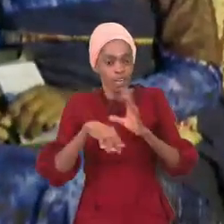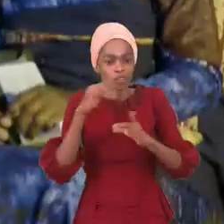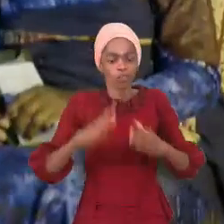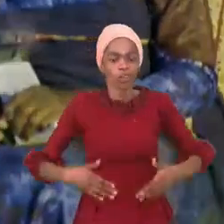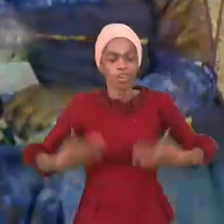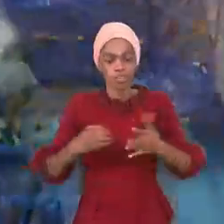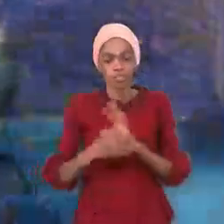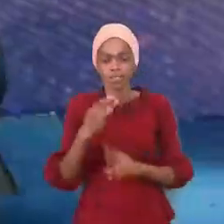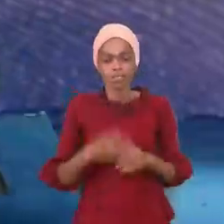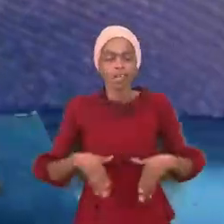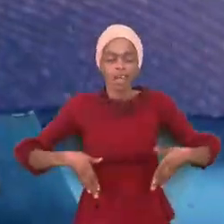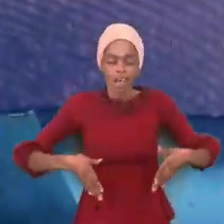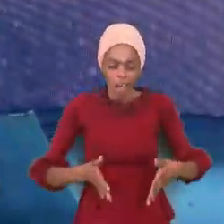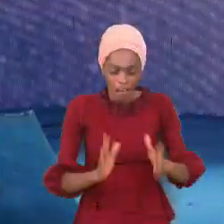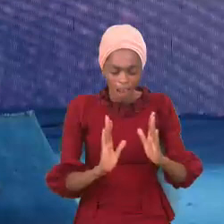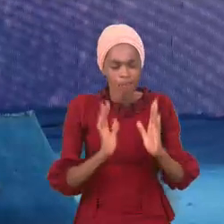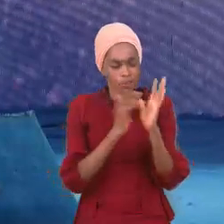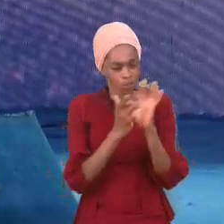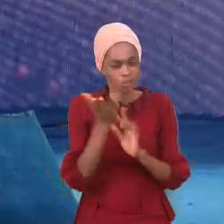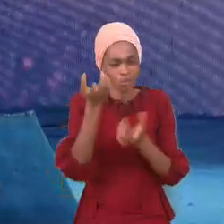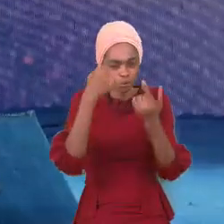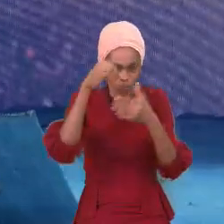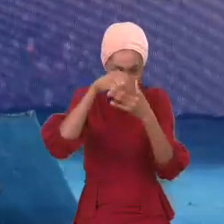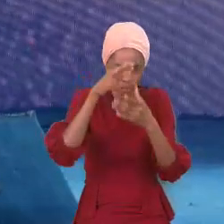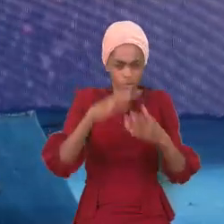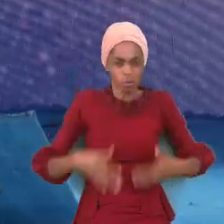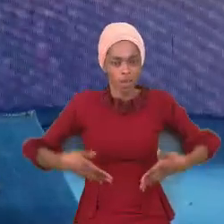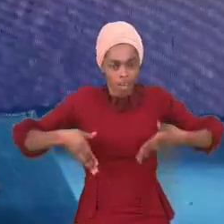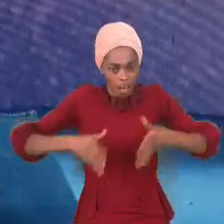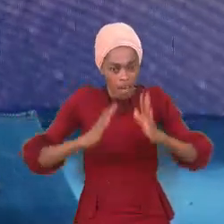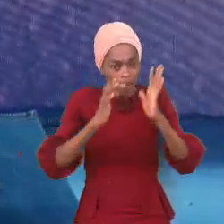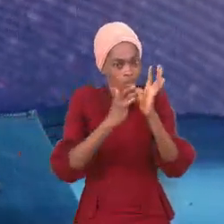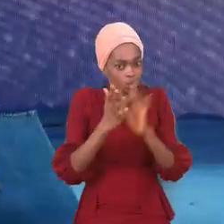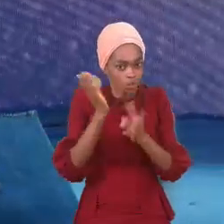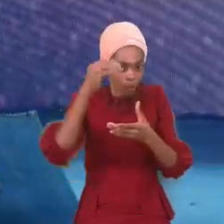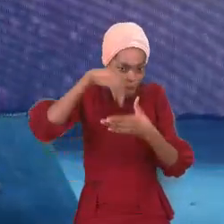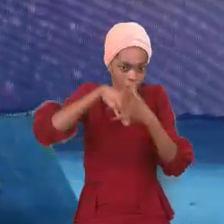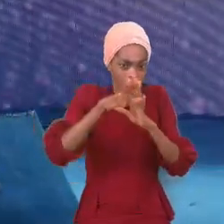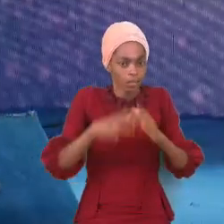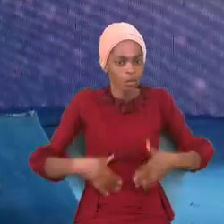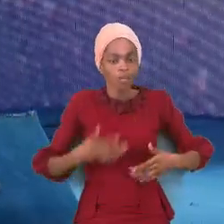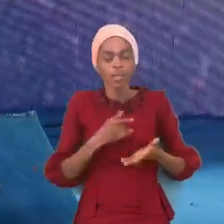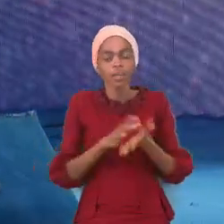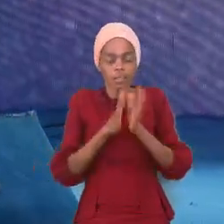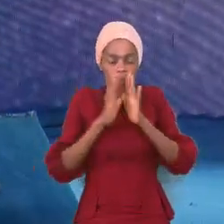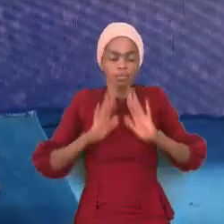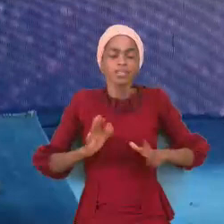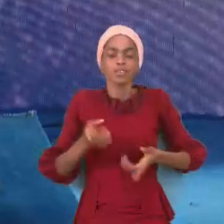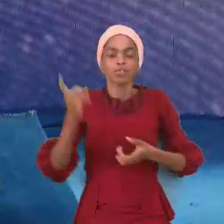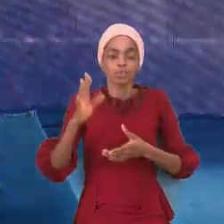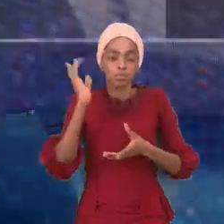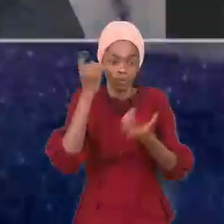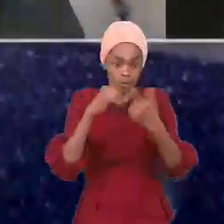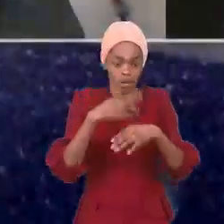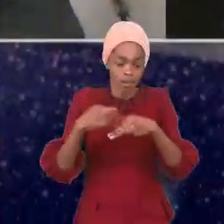life. Let Christ come in. Let Christ come in. And the peace of God will come. And the restoration